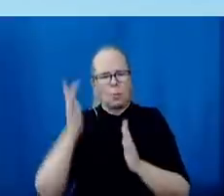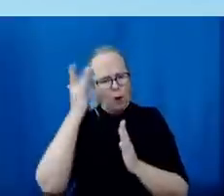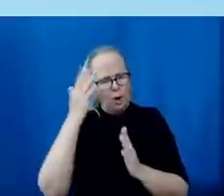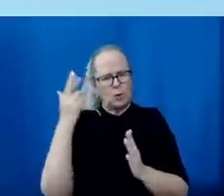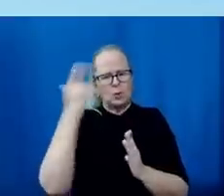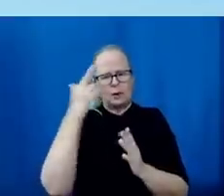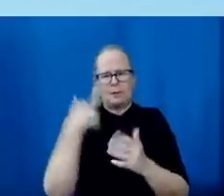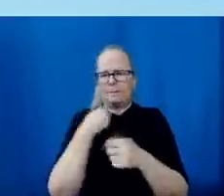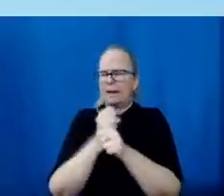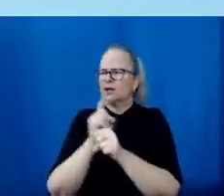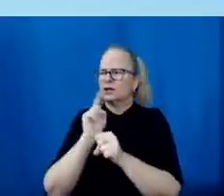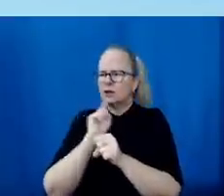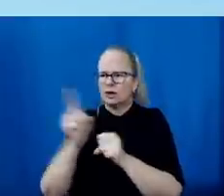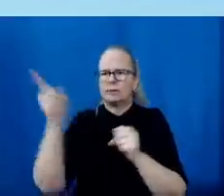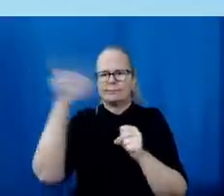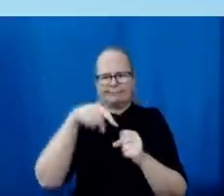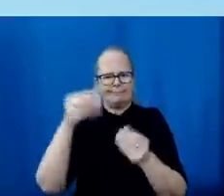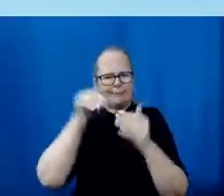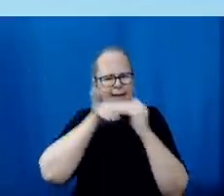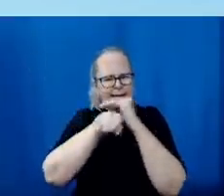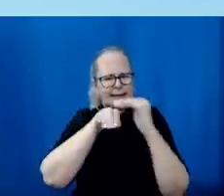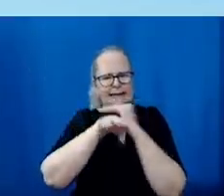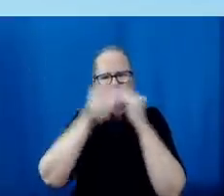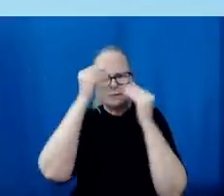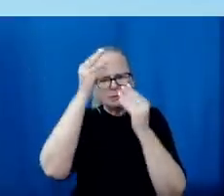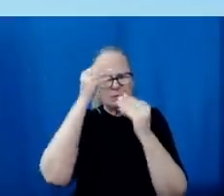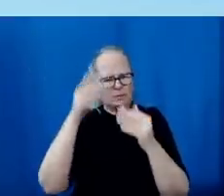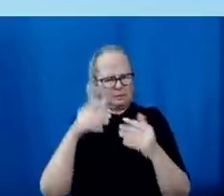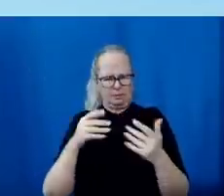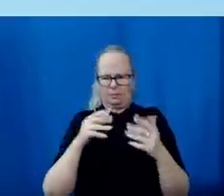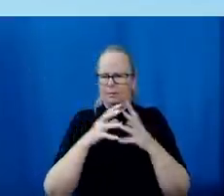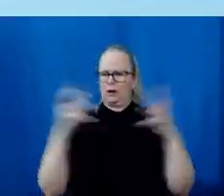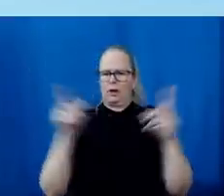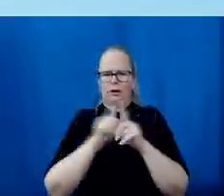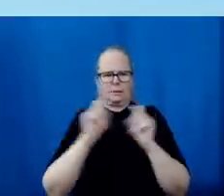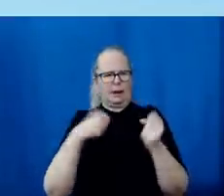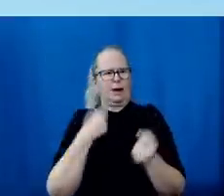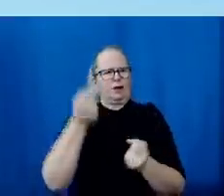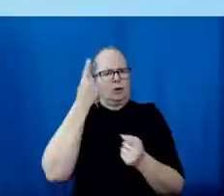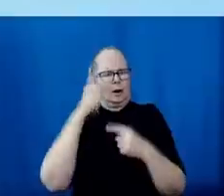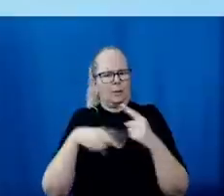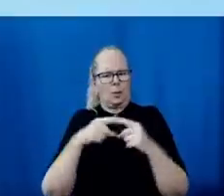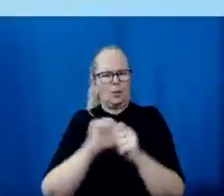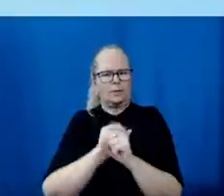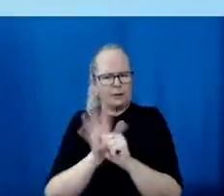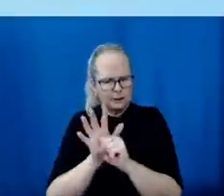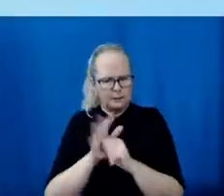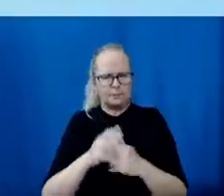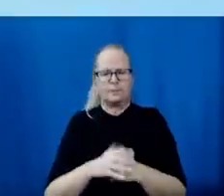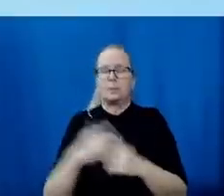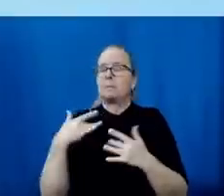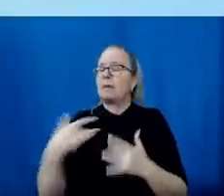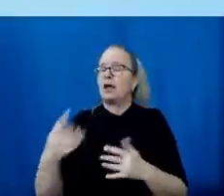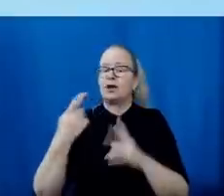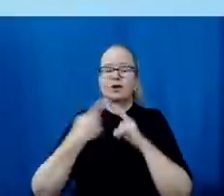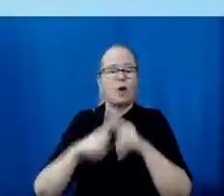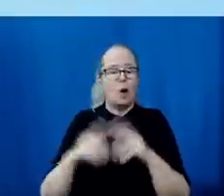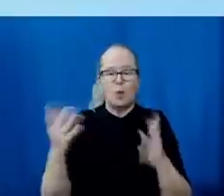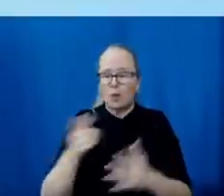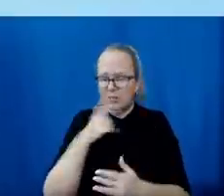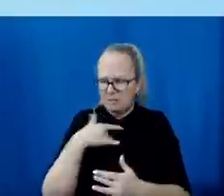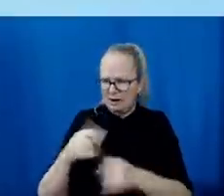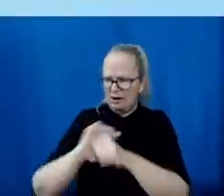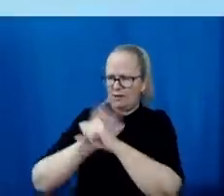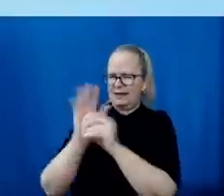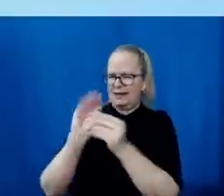attempting to ensure that everyone in the province has access to as much information concerning COVID-19 in Alberta as possible. As always,